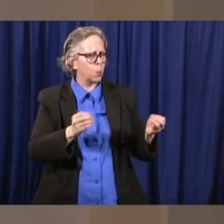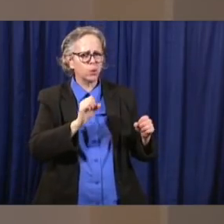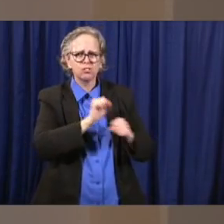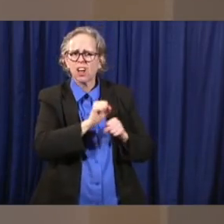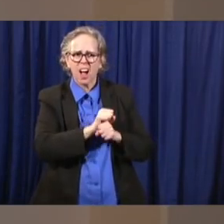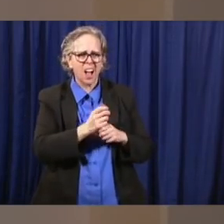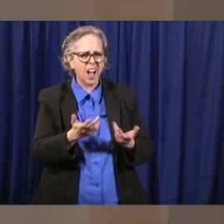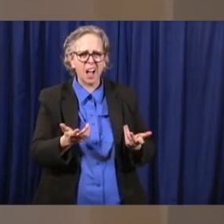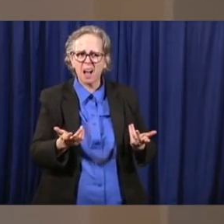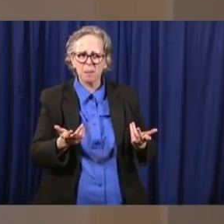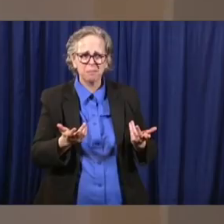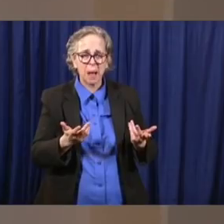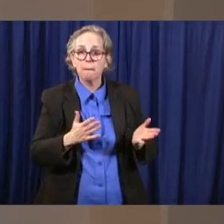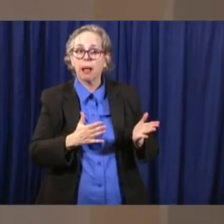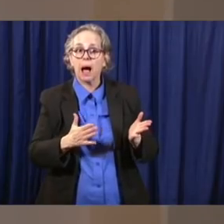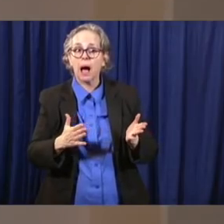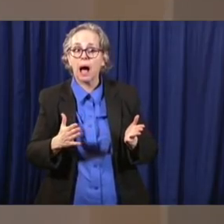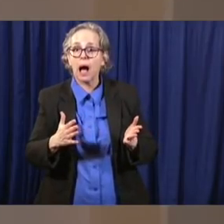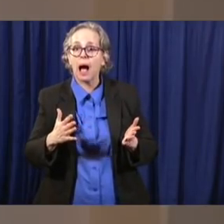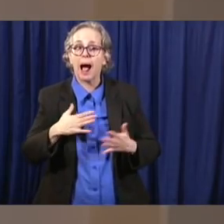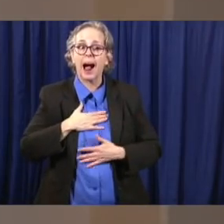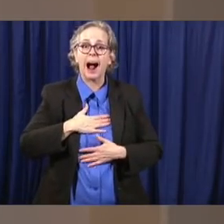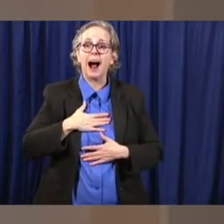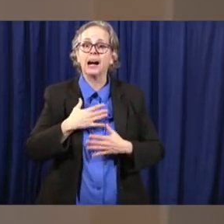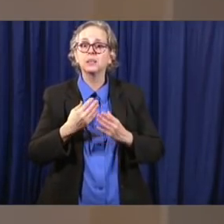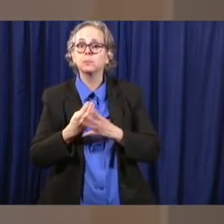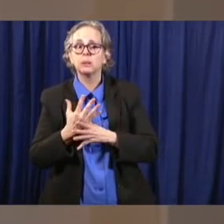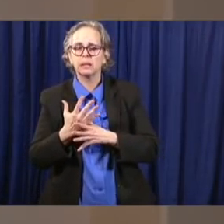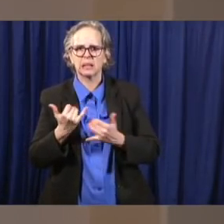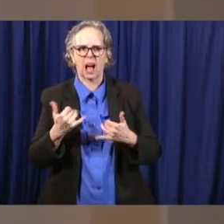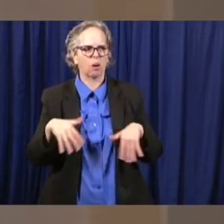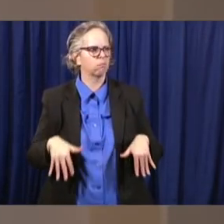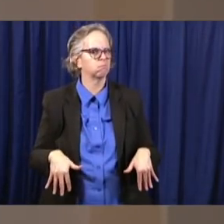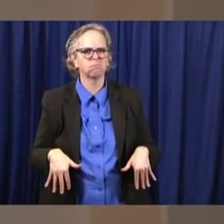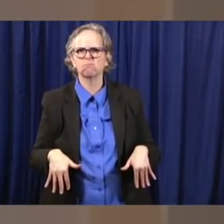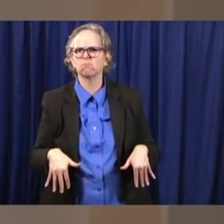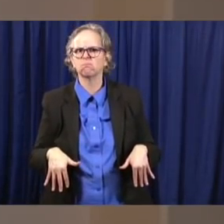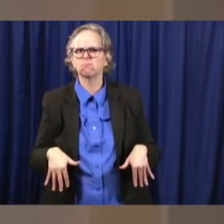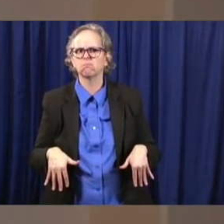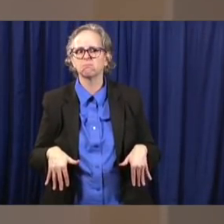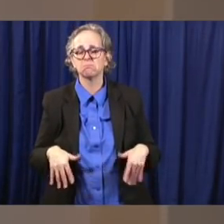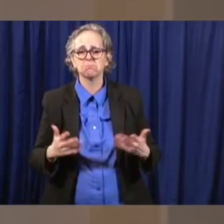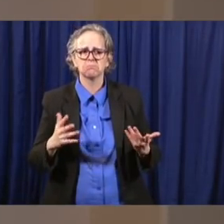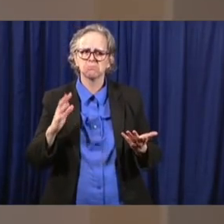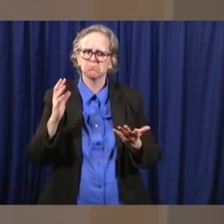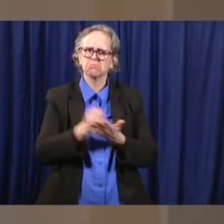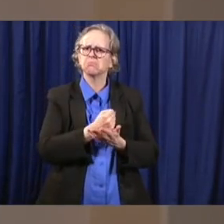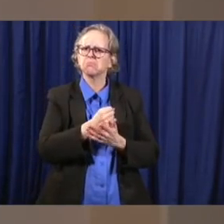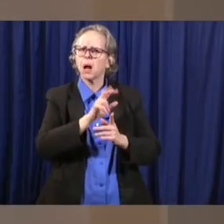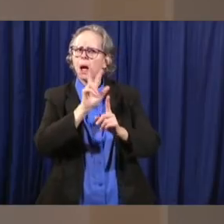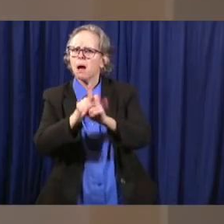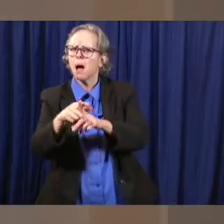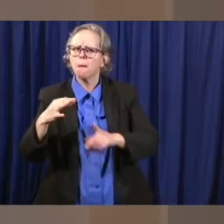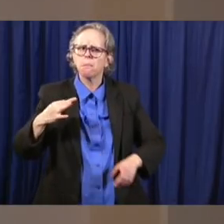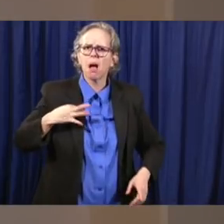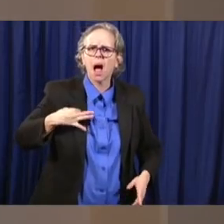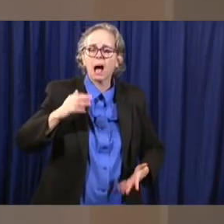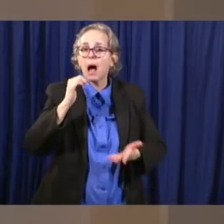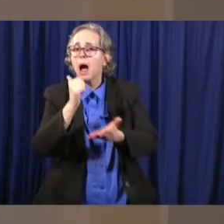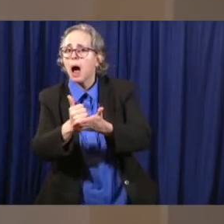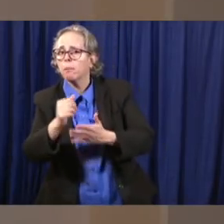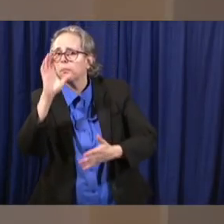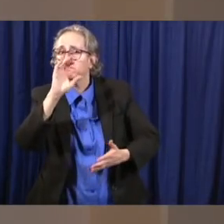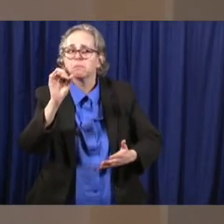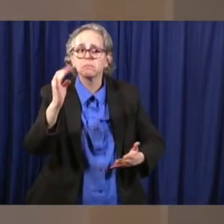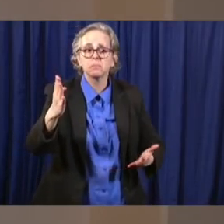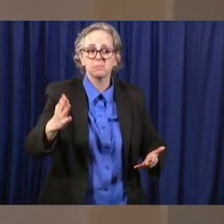disrupted. Please go take a look at that. See if there's something there that you might help. The plea that we get from businesses every day about trying